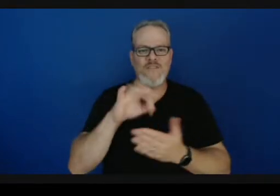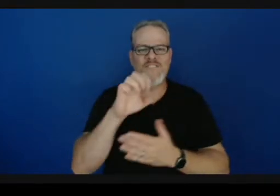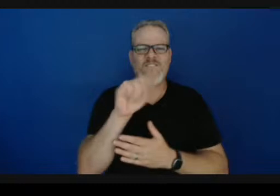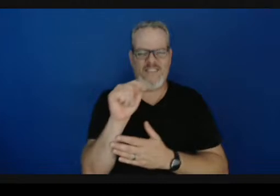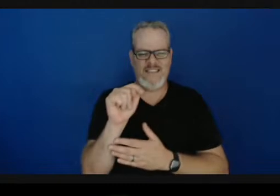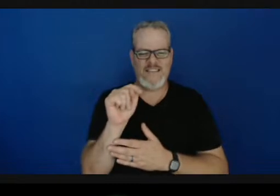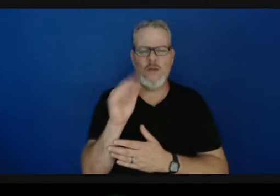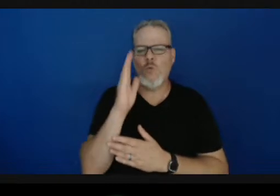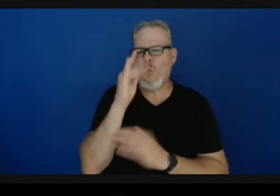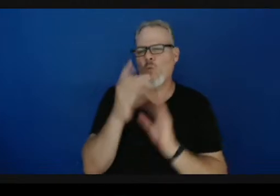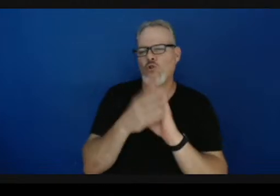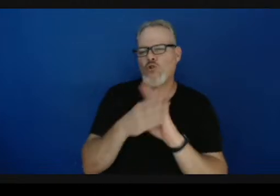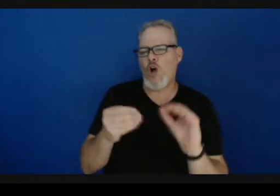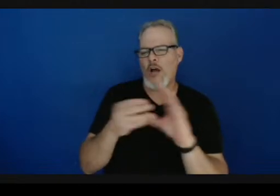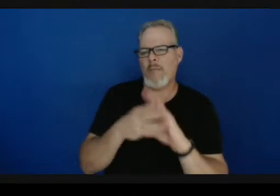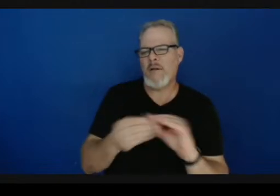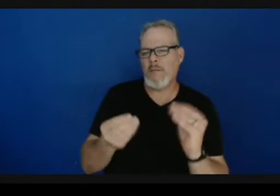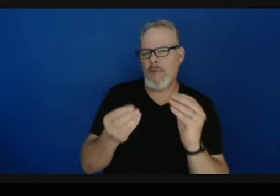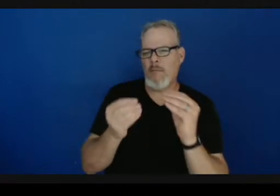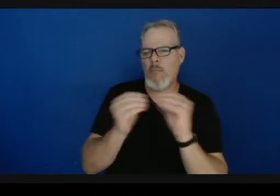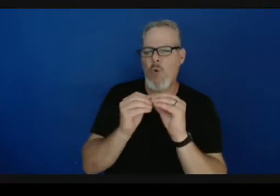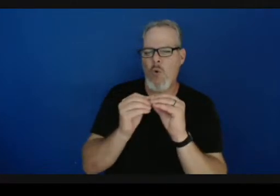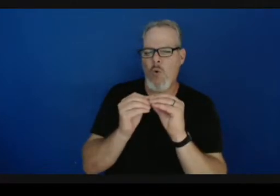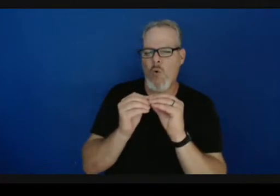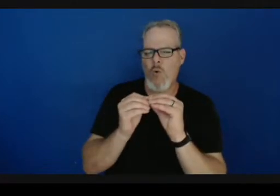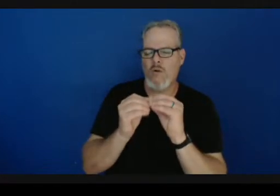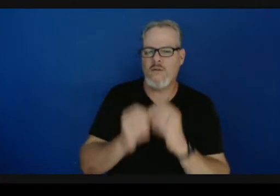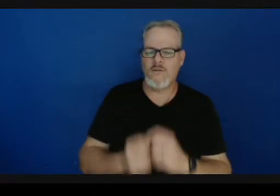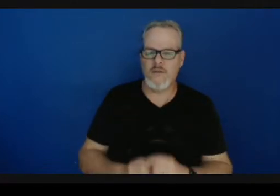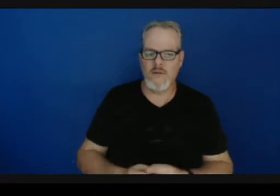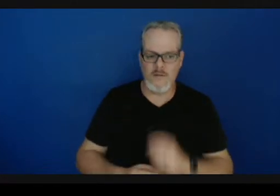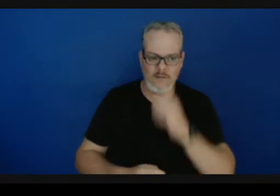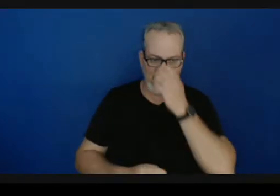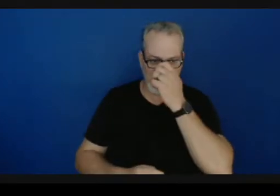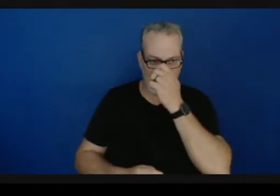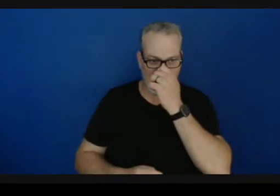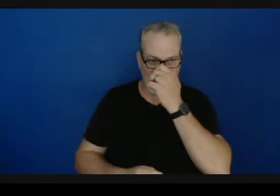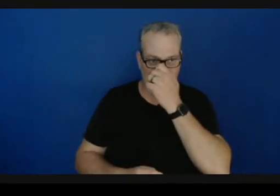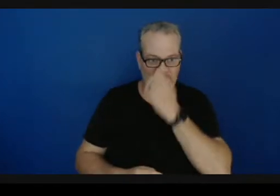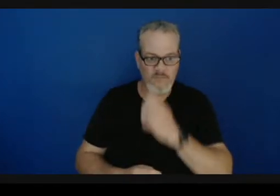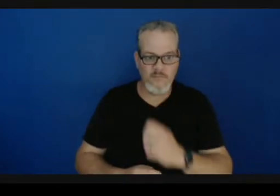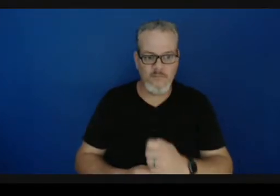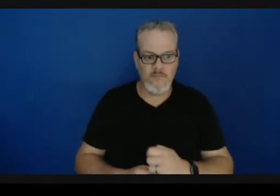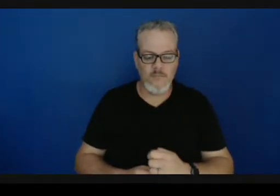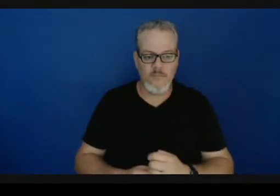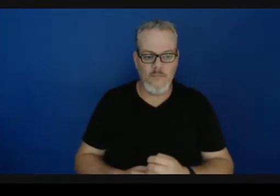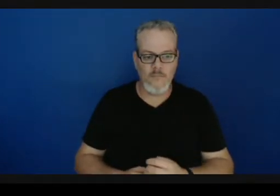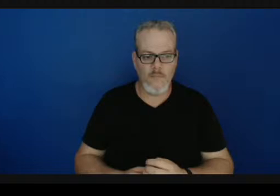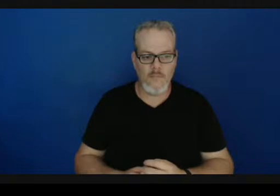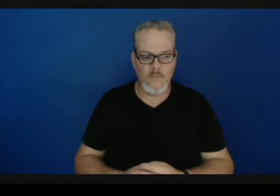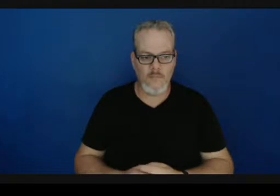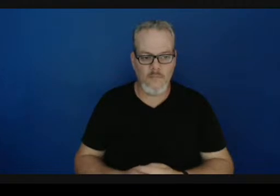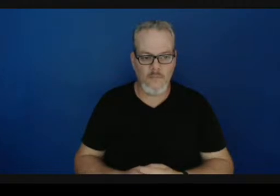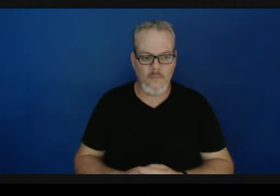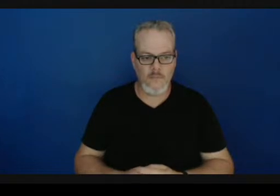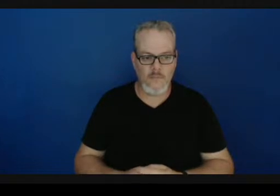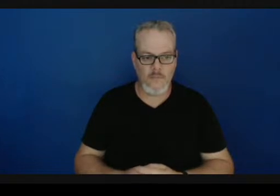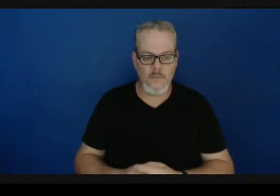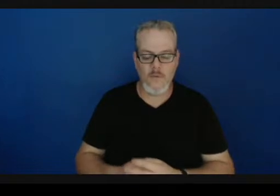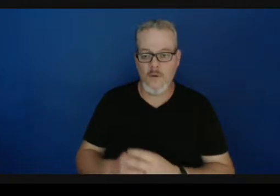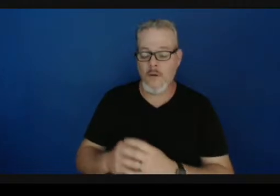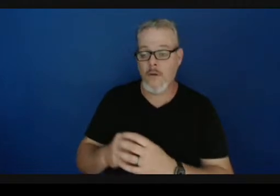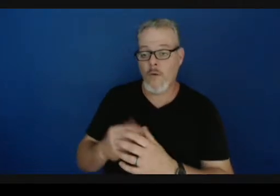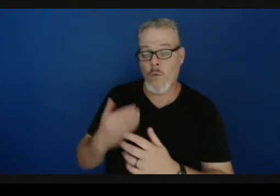We'll dive into it a little bit more if we get into there. Yeah, but basically it's the three is the Mokūʻaweoweo